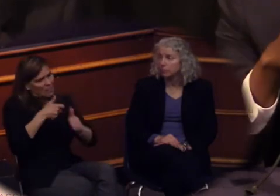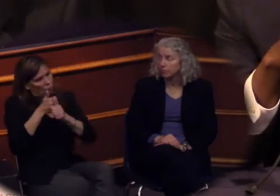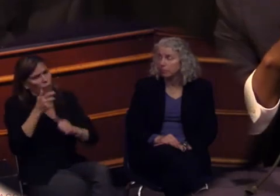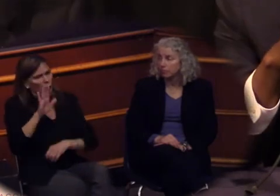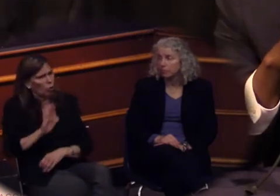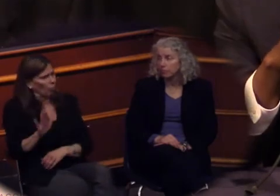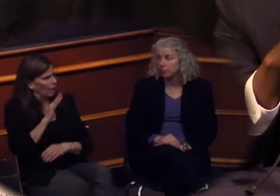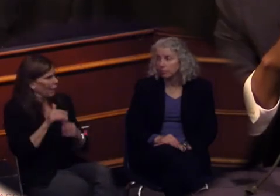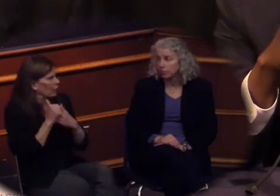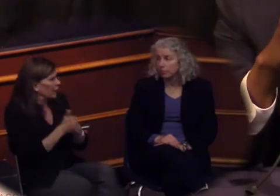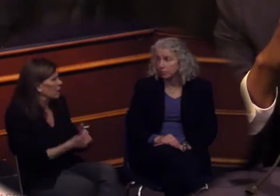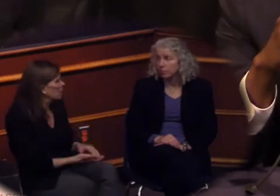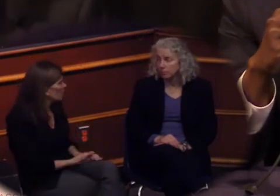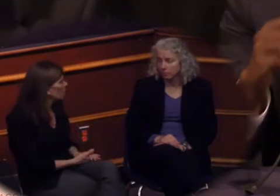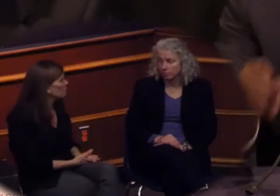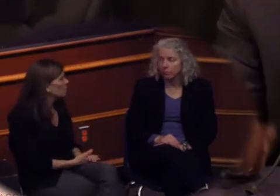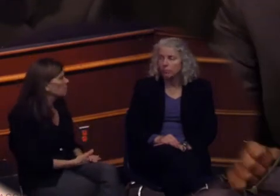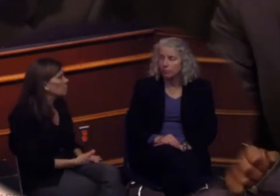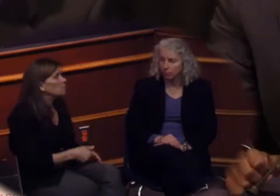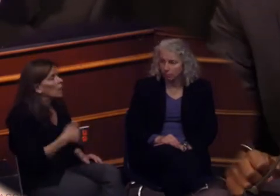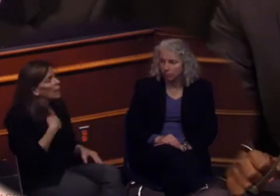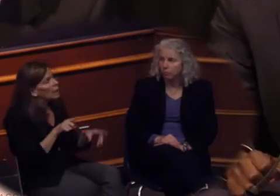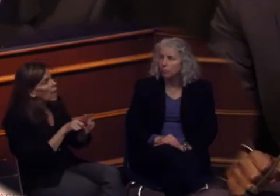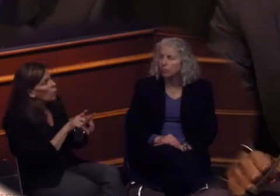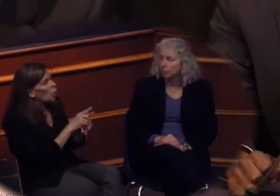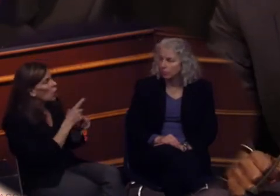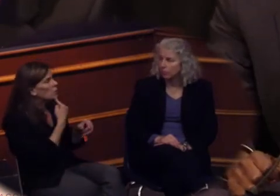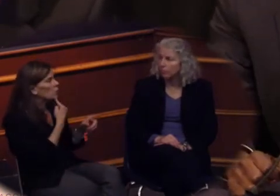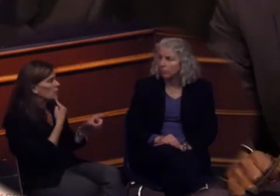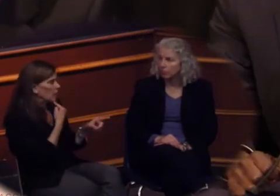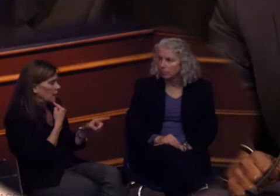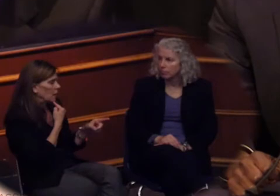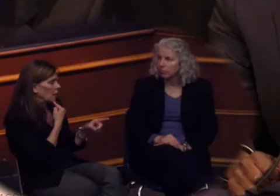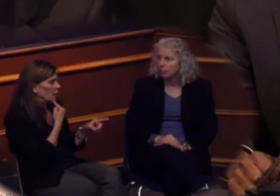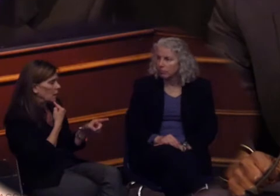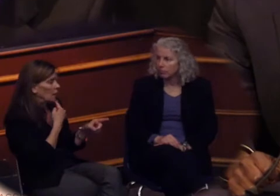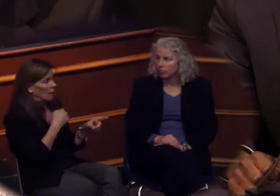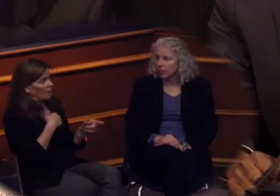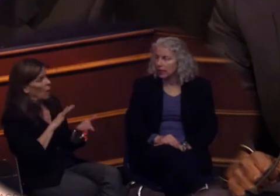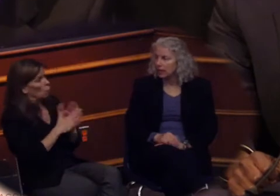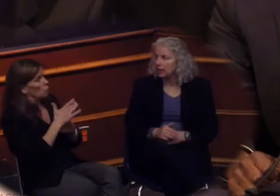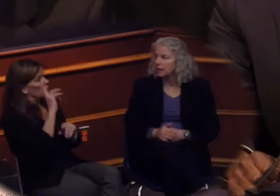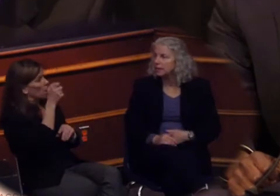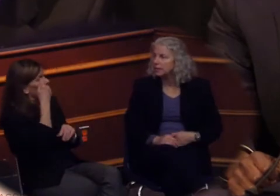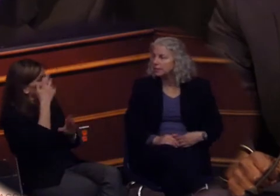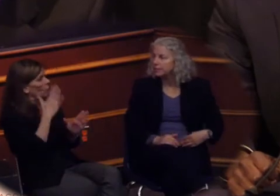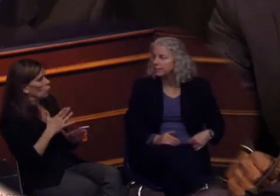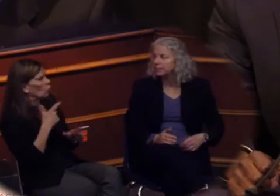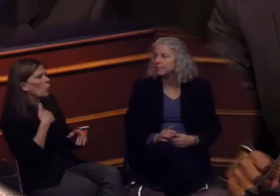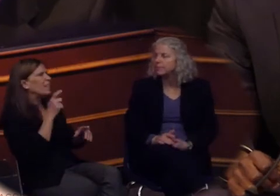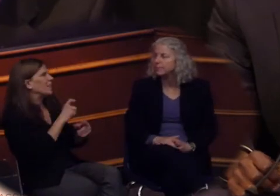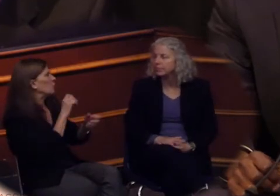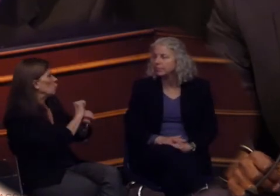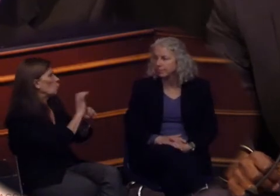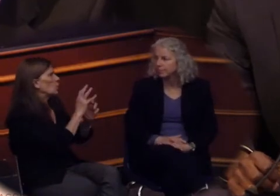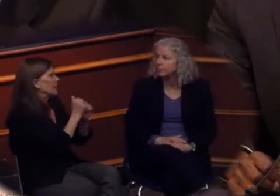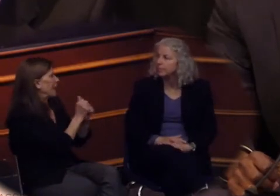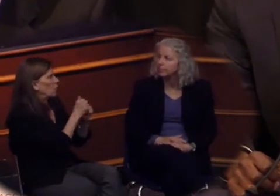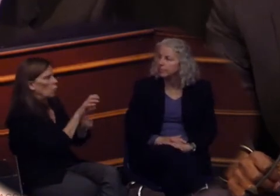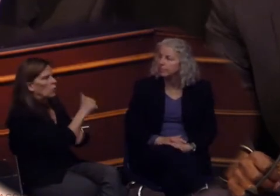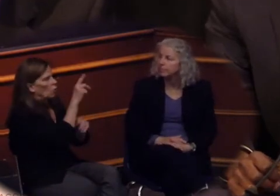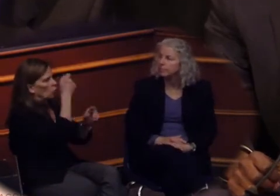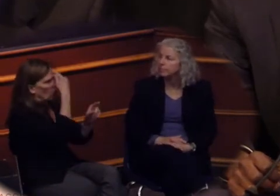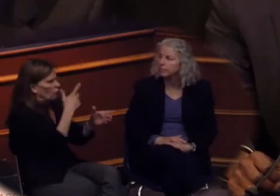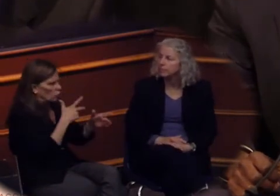on this. I would also say, as governor, we need to work with other governors to trace